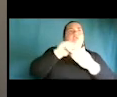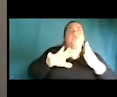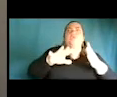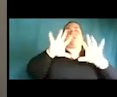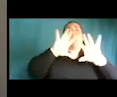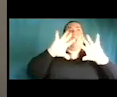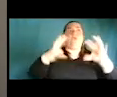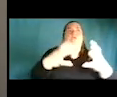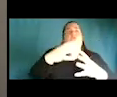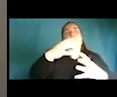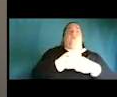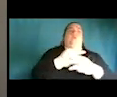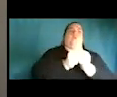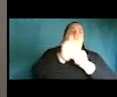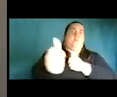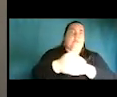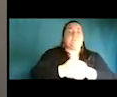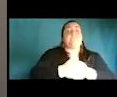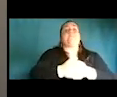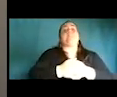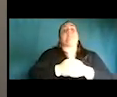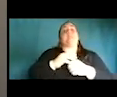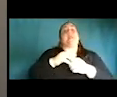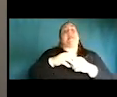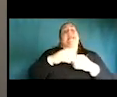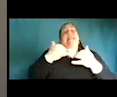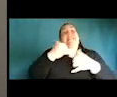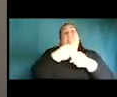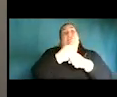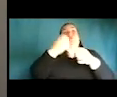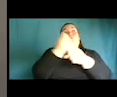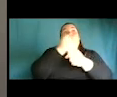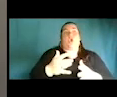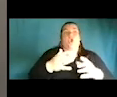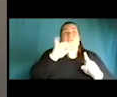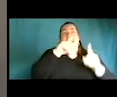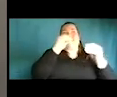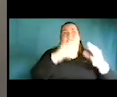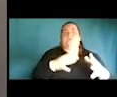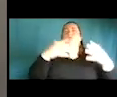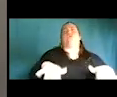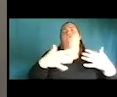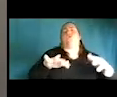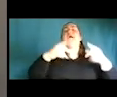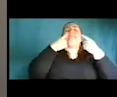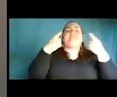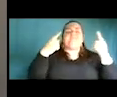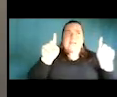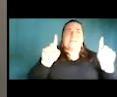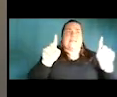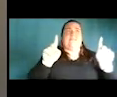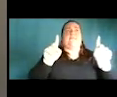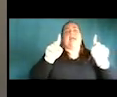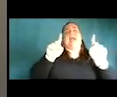And our winner this year was particularly effective at developing an improved